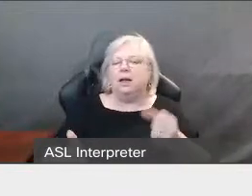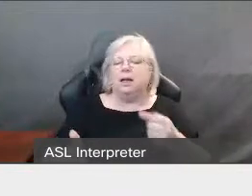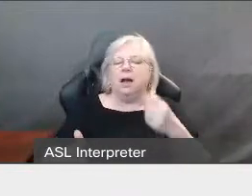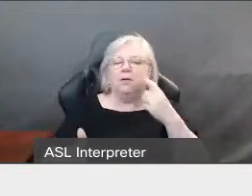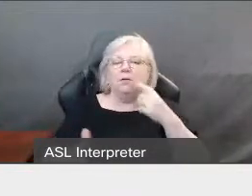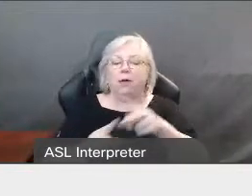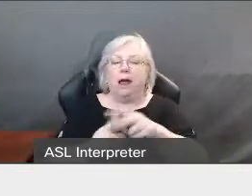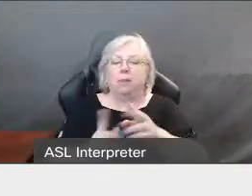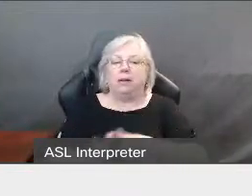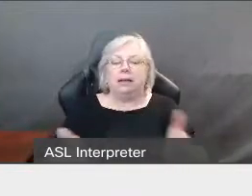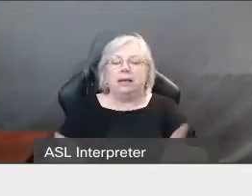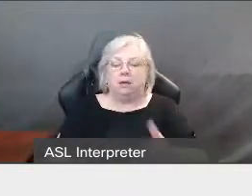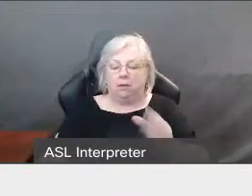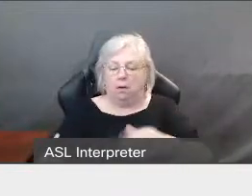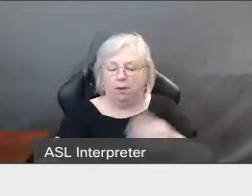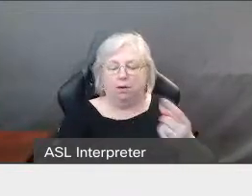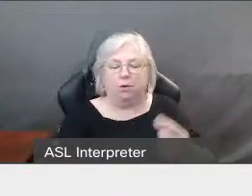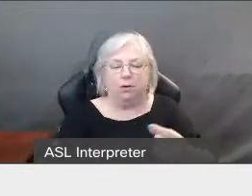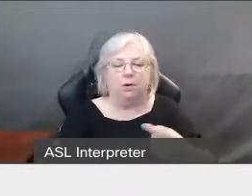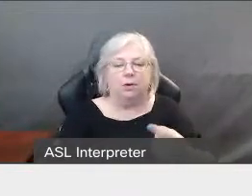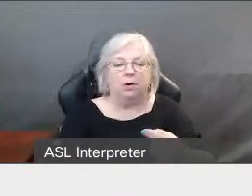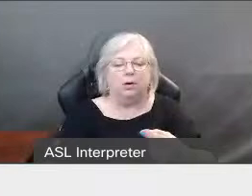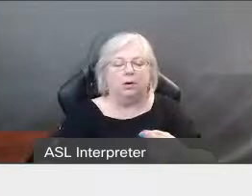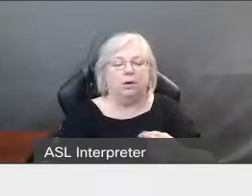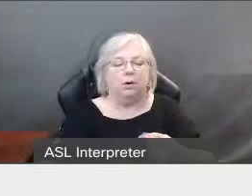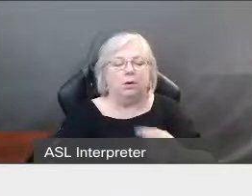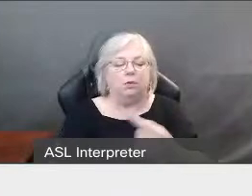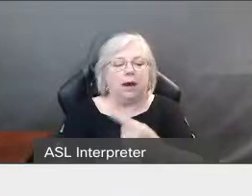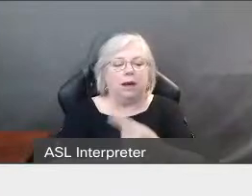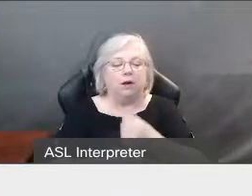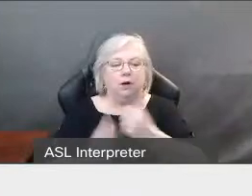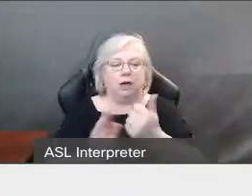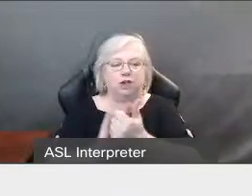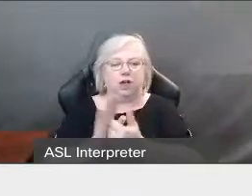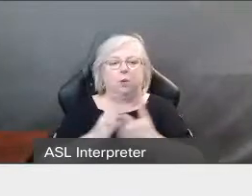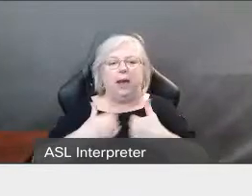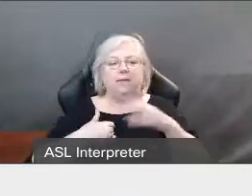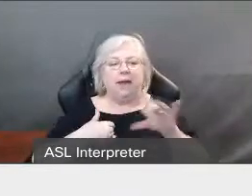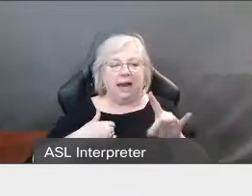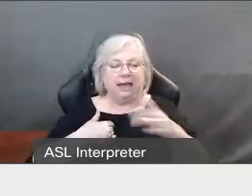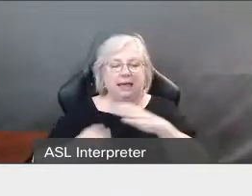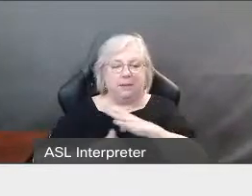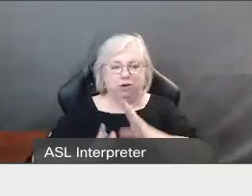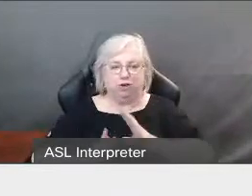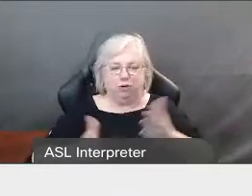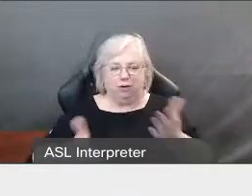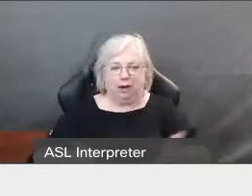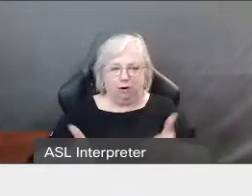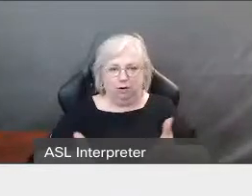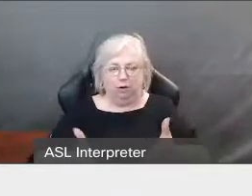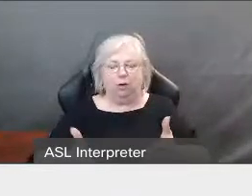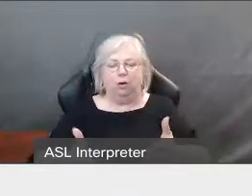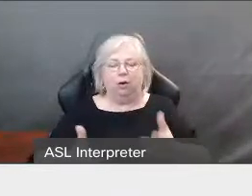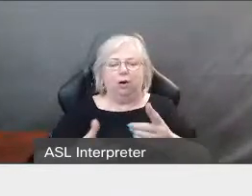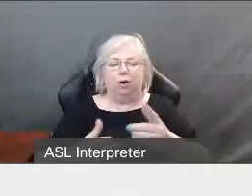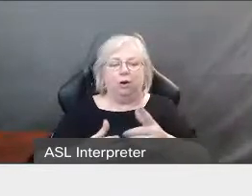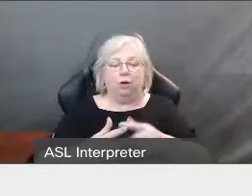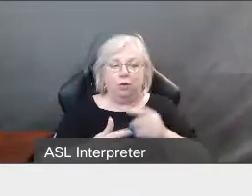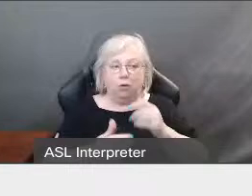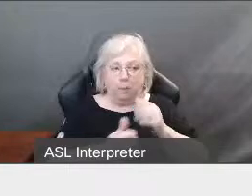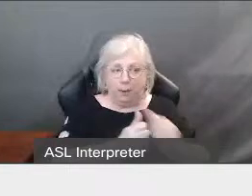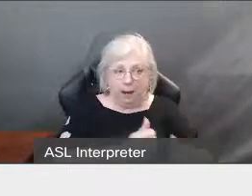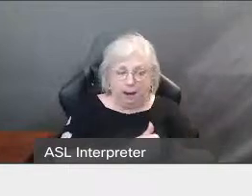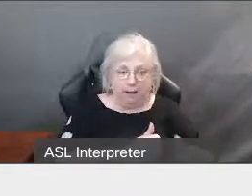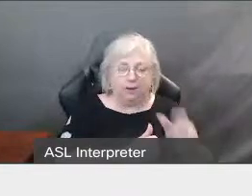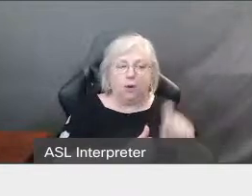applicants present on the regular agenda, we do have 8 commissioners present, and to have an application